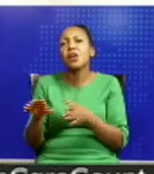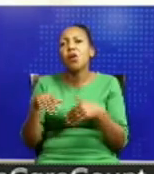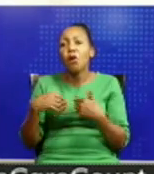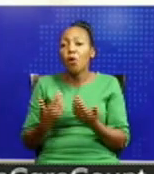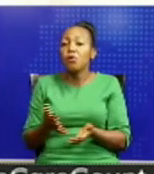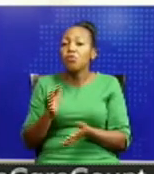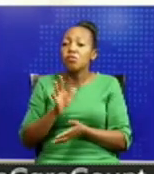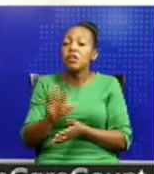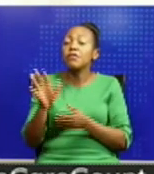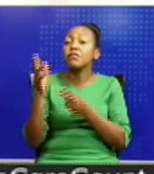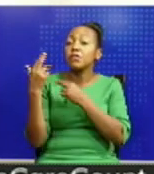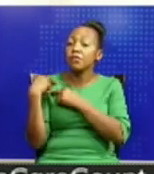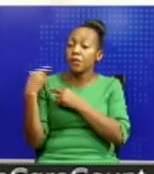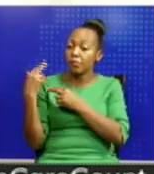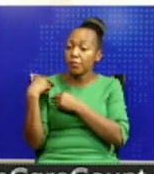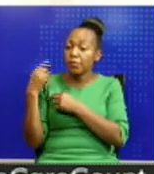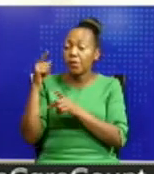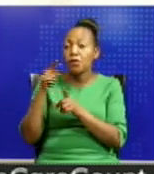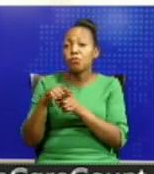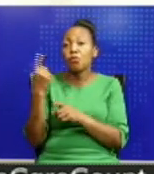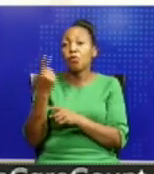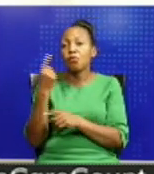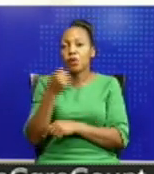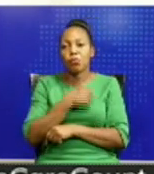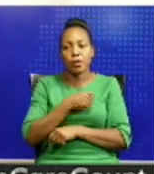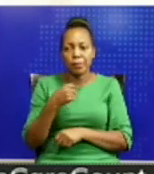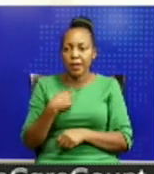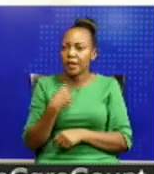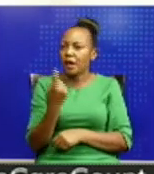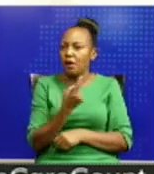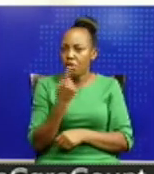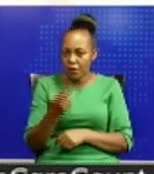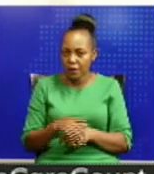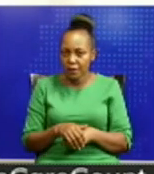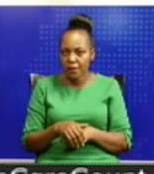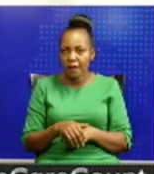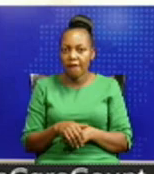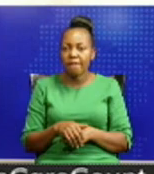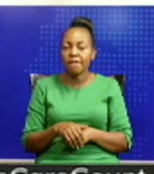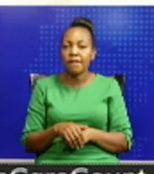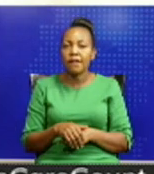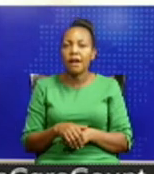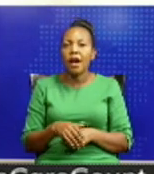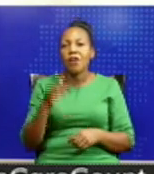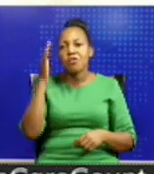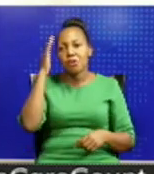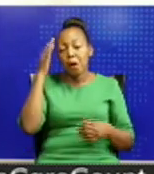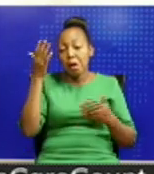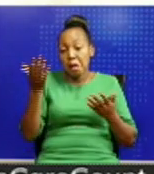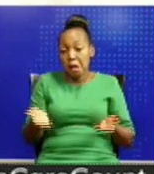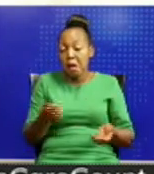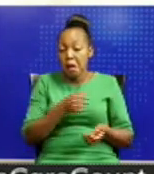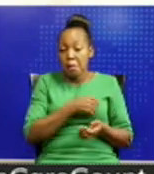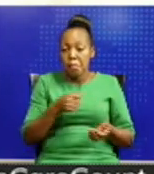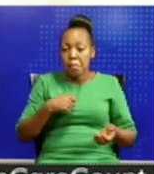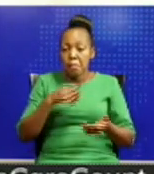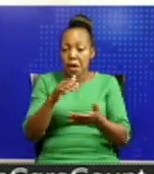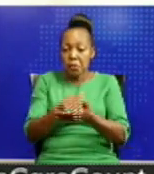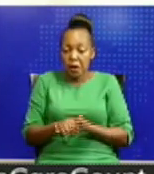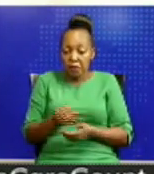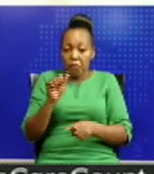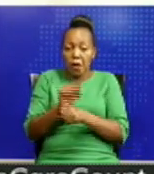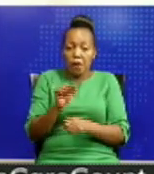this actual responsibility? Not a burden. It is a responsibility that, you know, since my wife